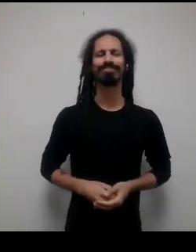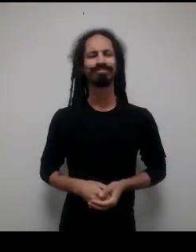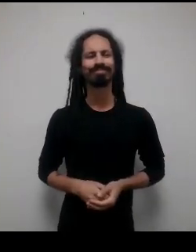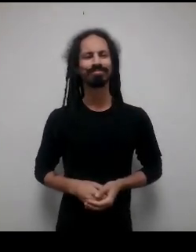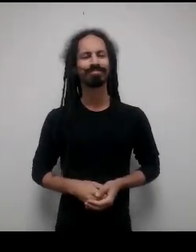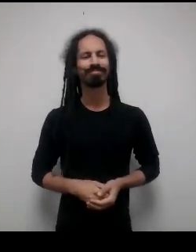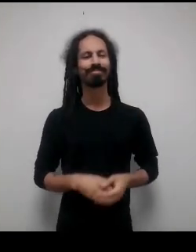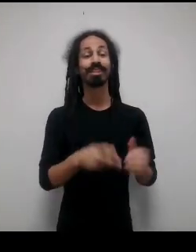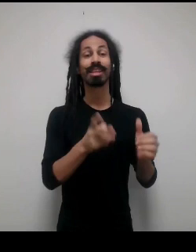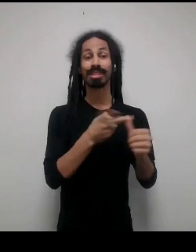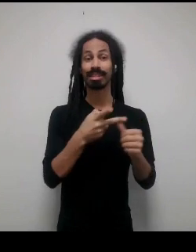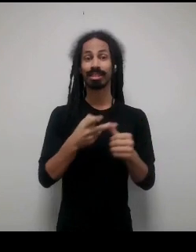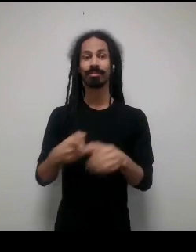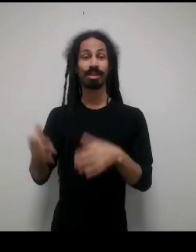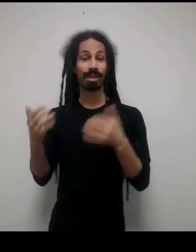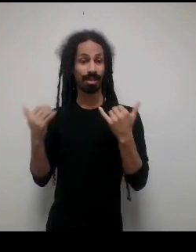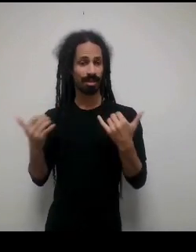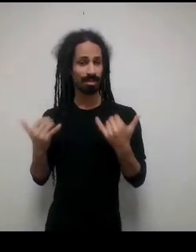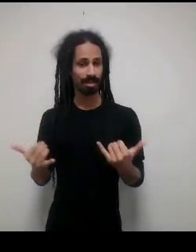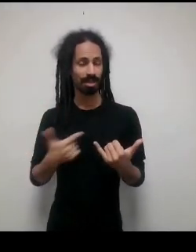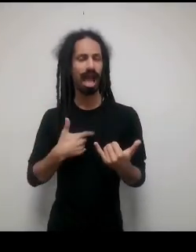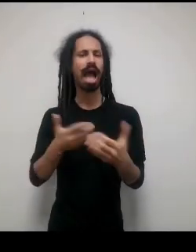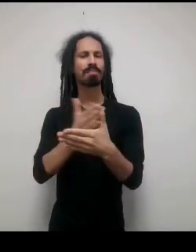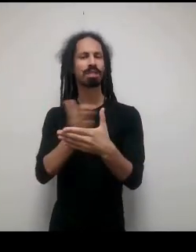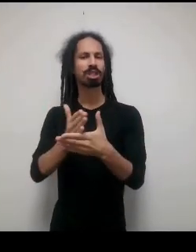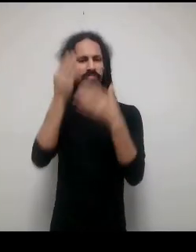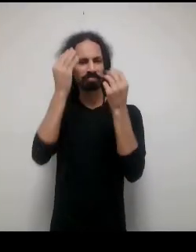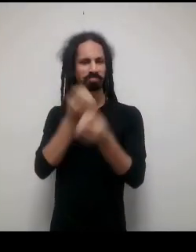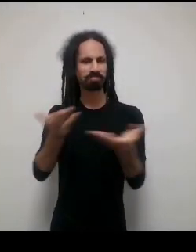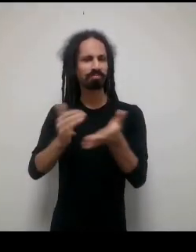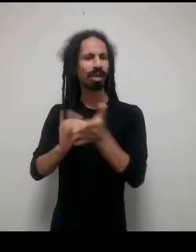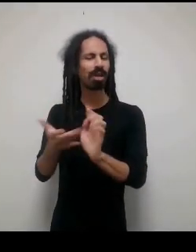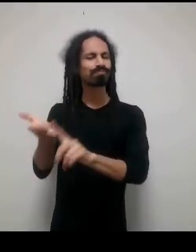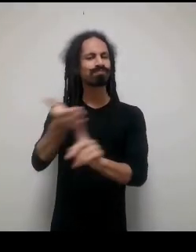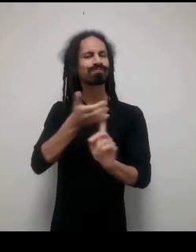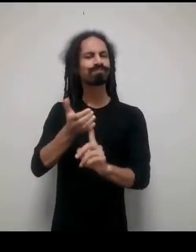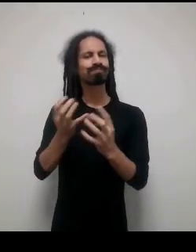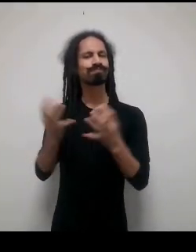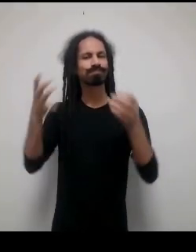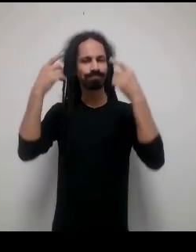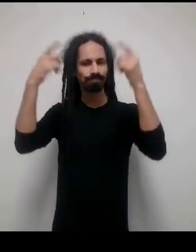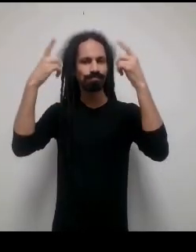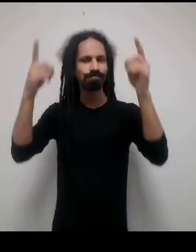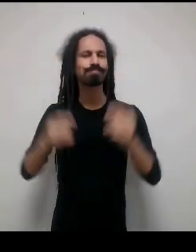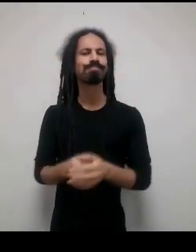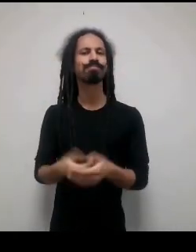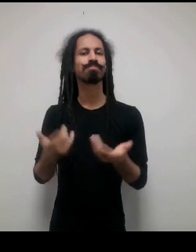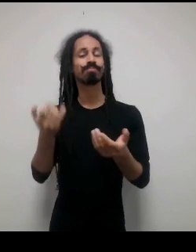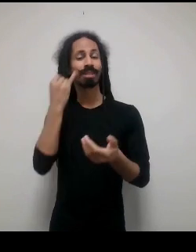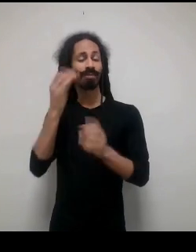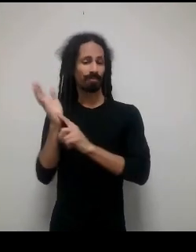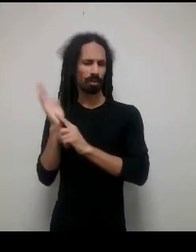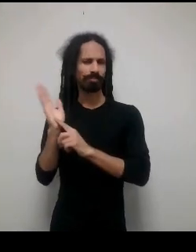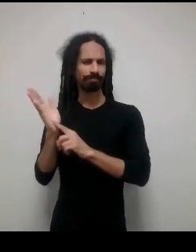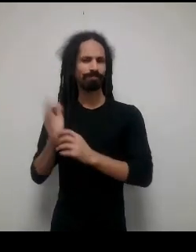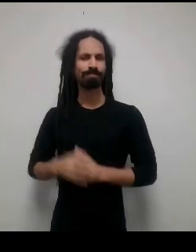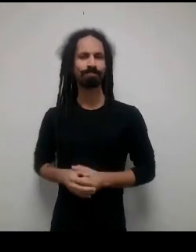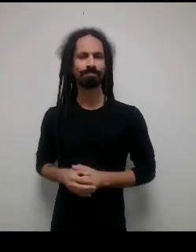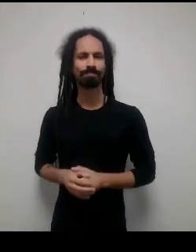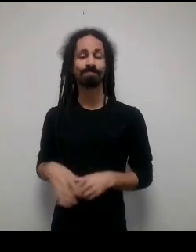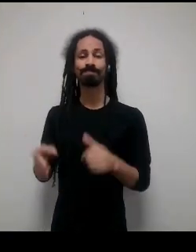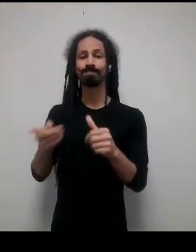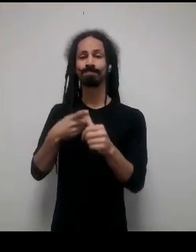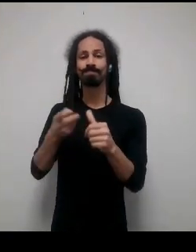one. Today, I'm going to share with you how to engage your audience more effectively when delivering a presentation.